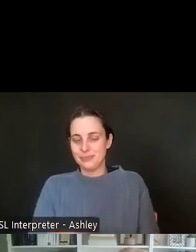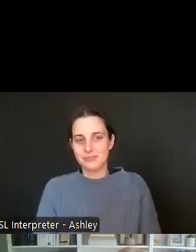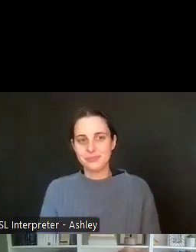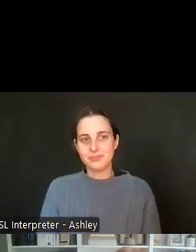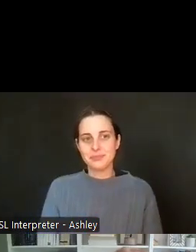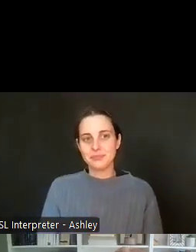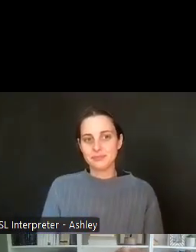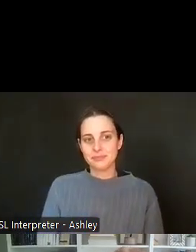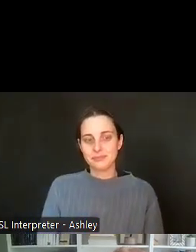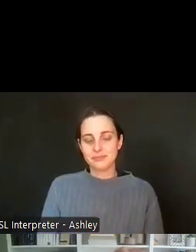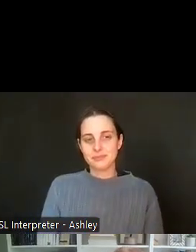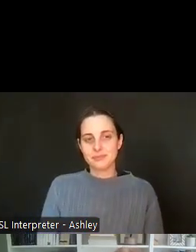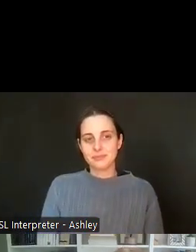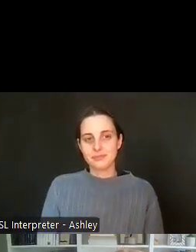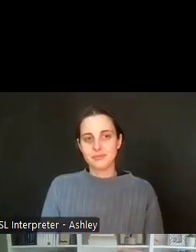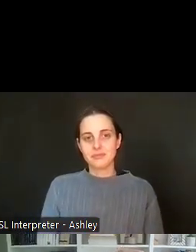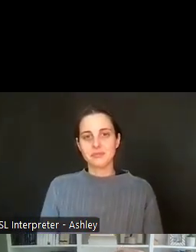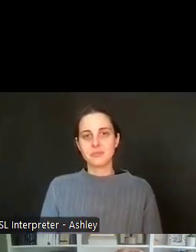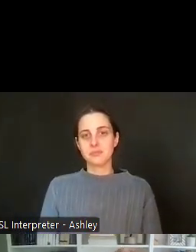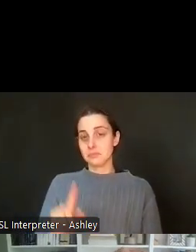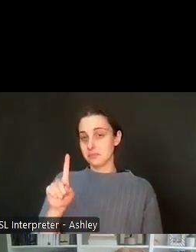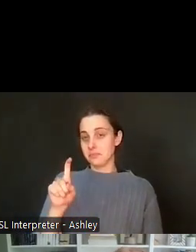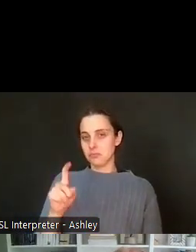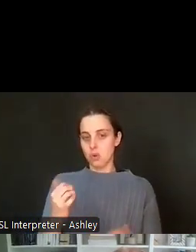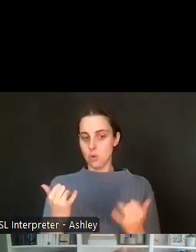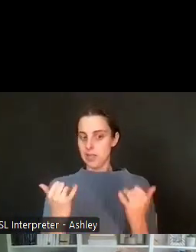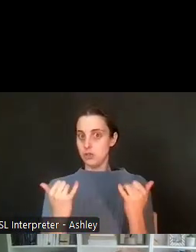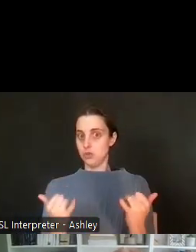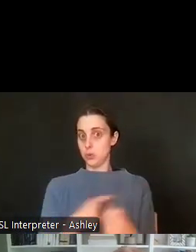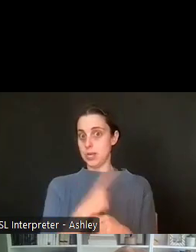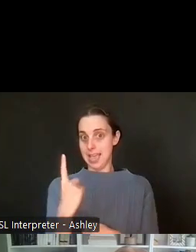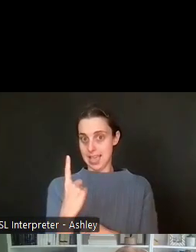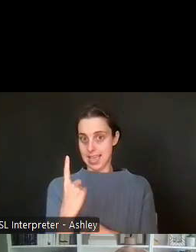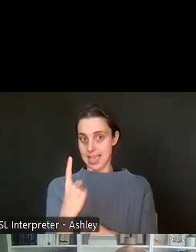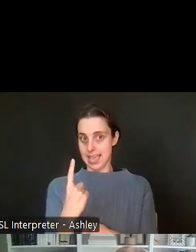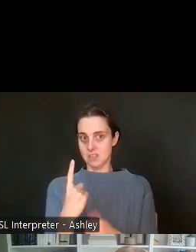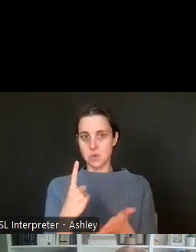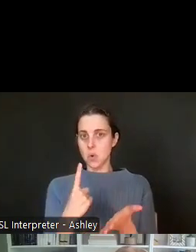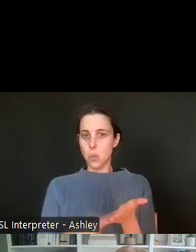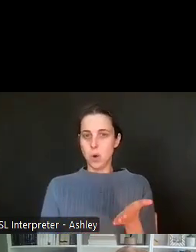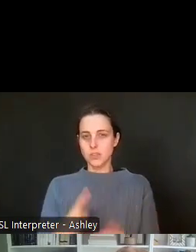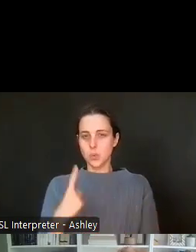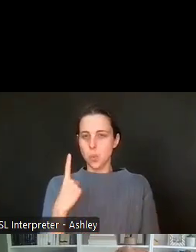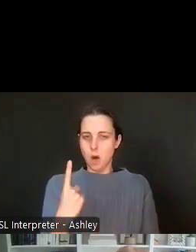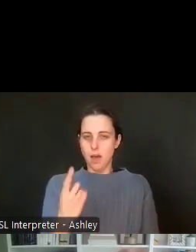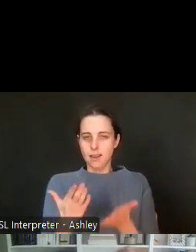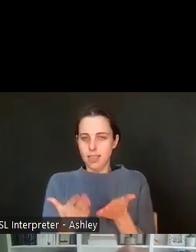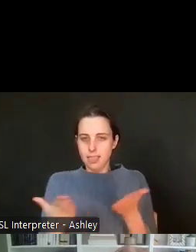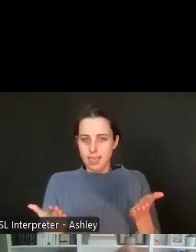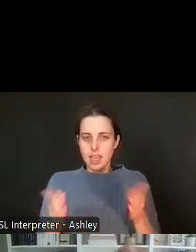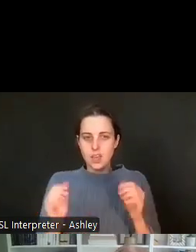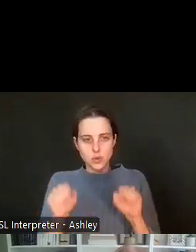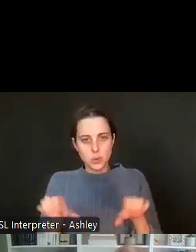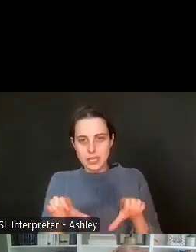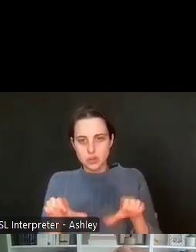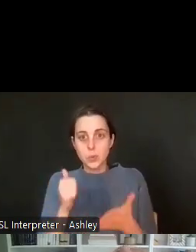thing you can do today to move you closer to your desired state? What is one thing you